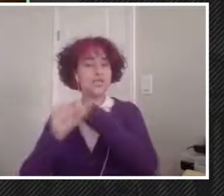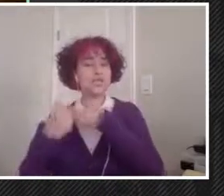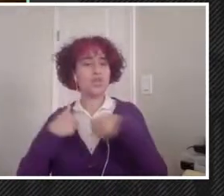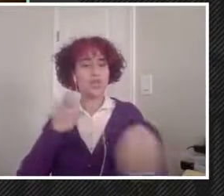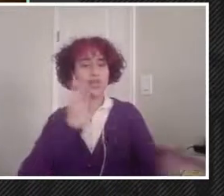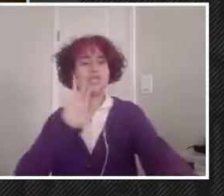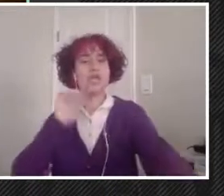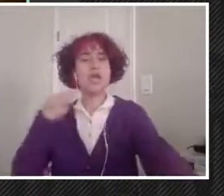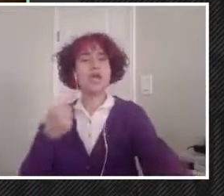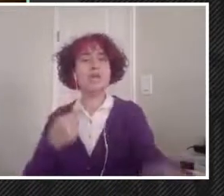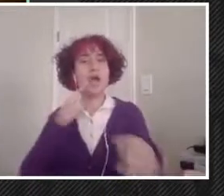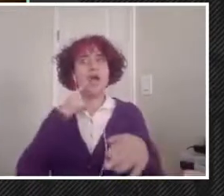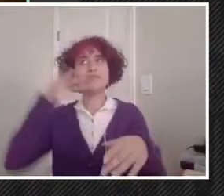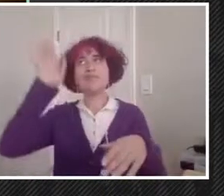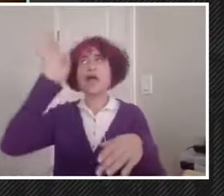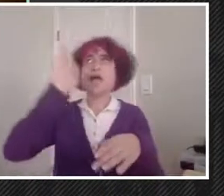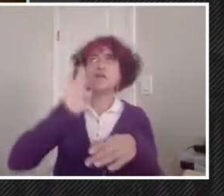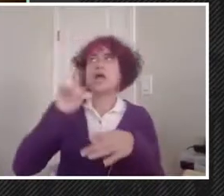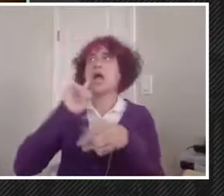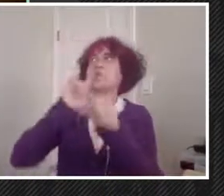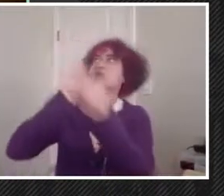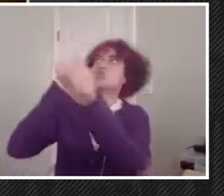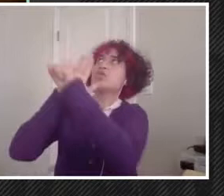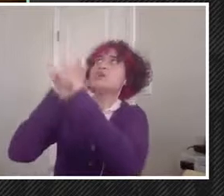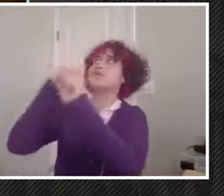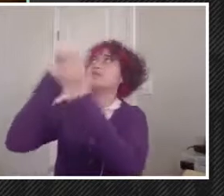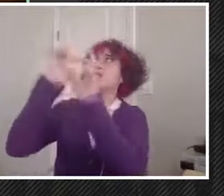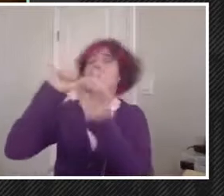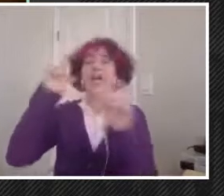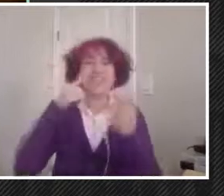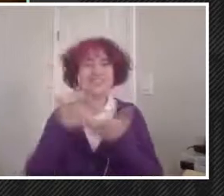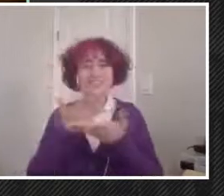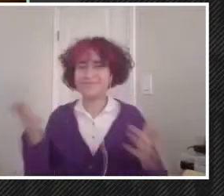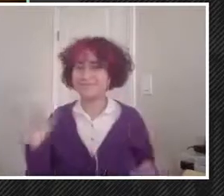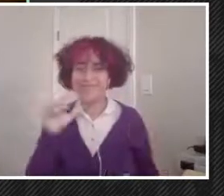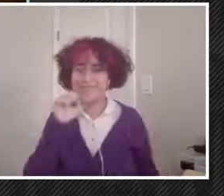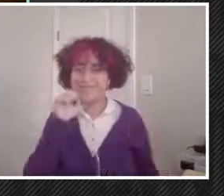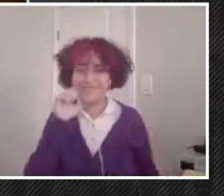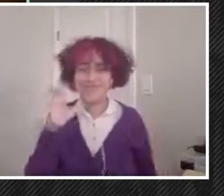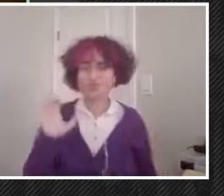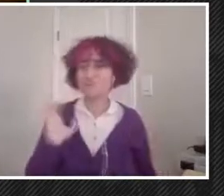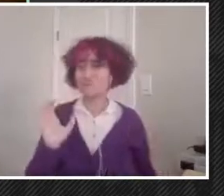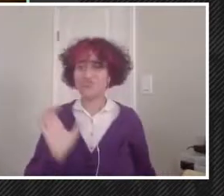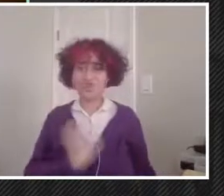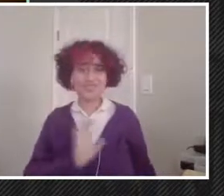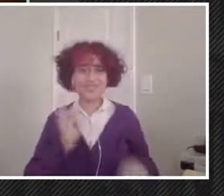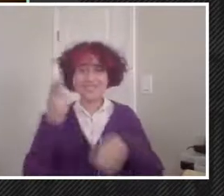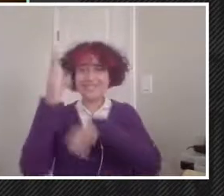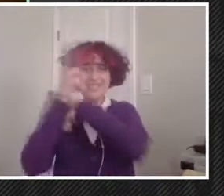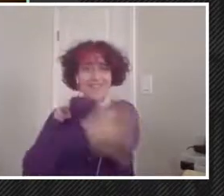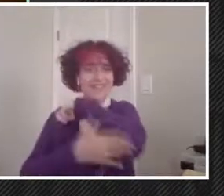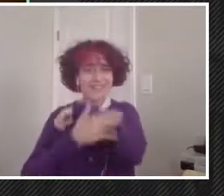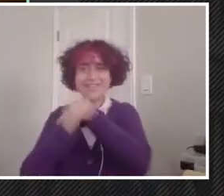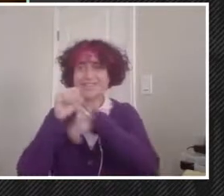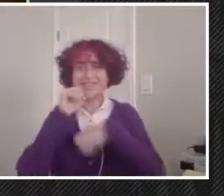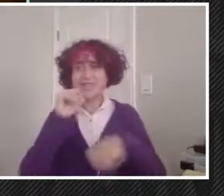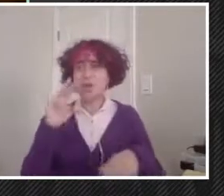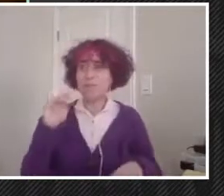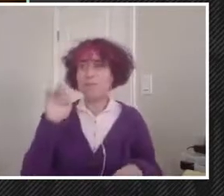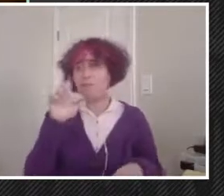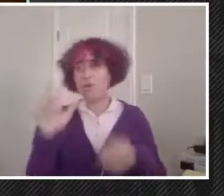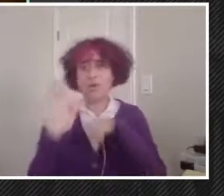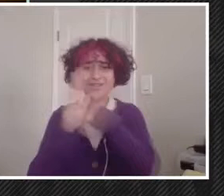God, we trust and all of that stuff like that. This ain't no Christian nation. This ain't no moral nation. A nation that in its